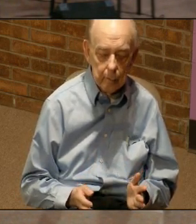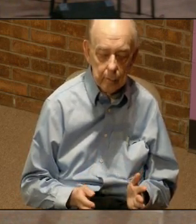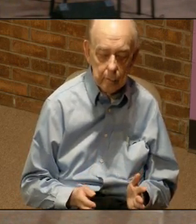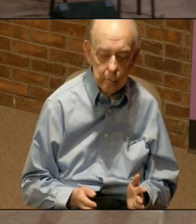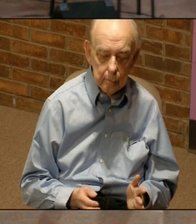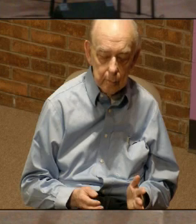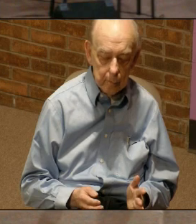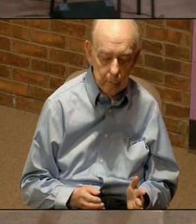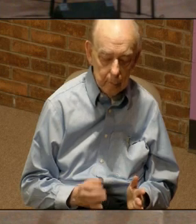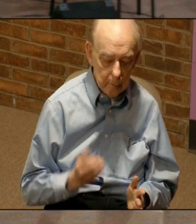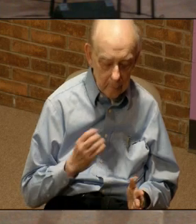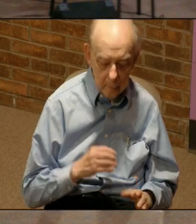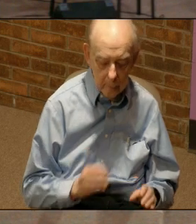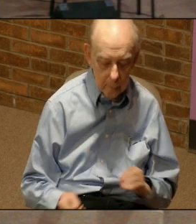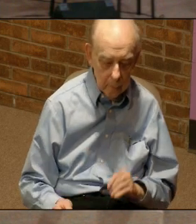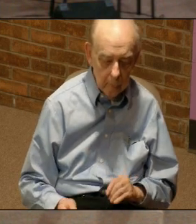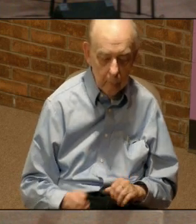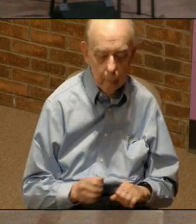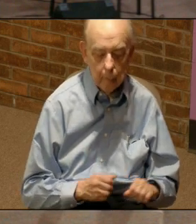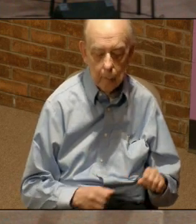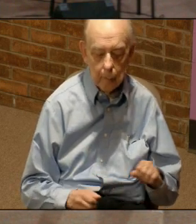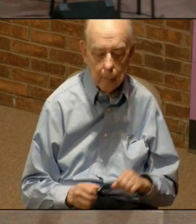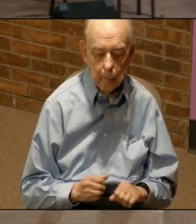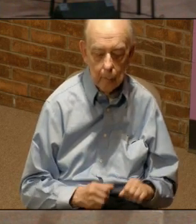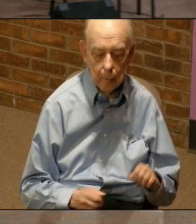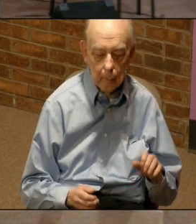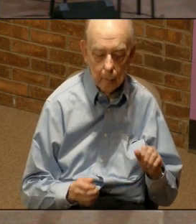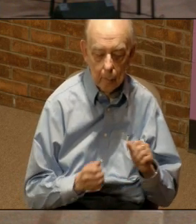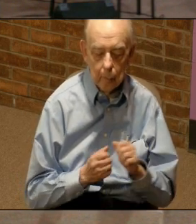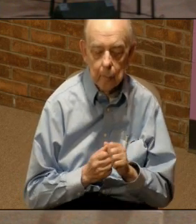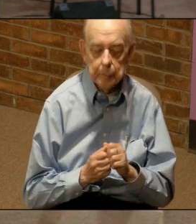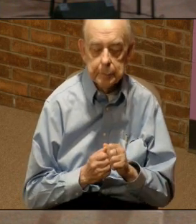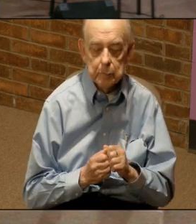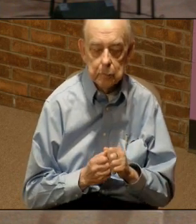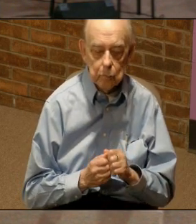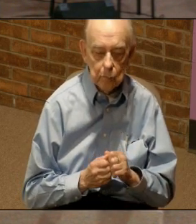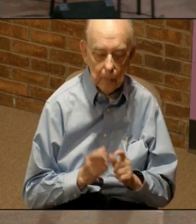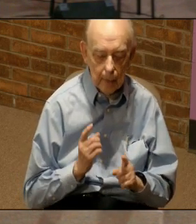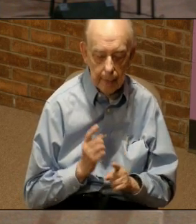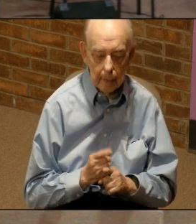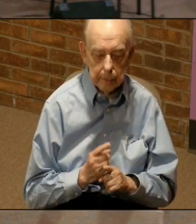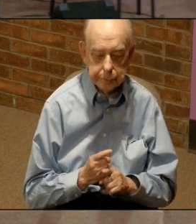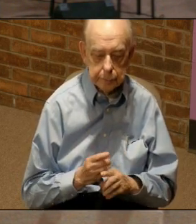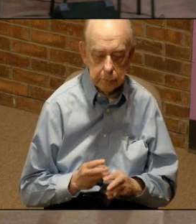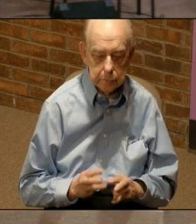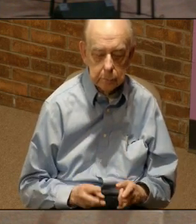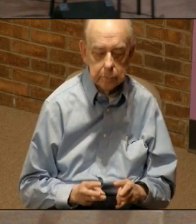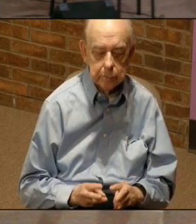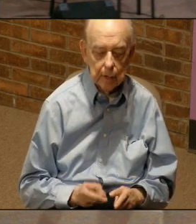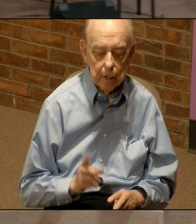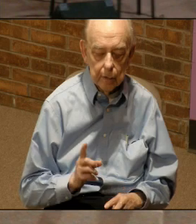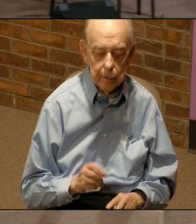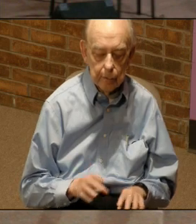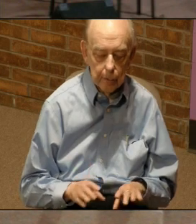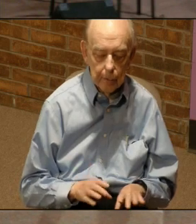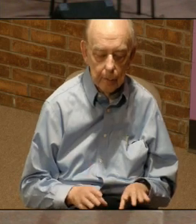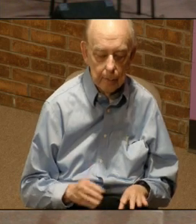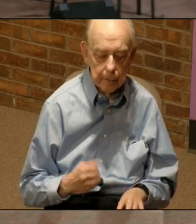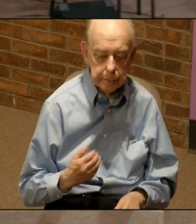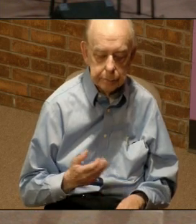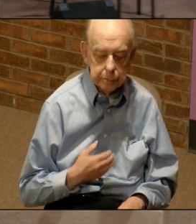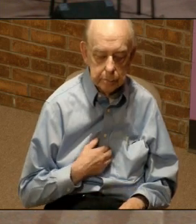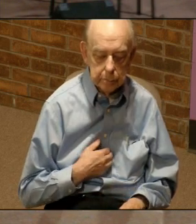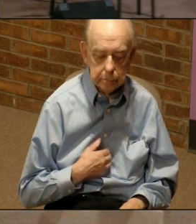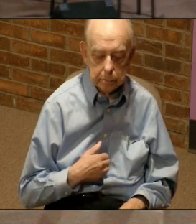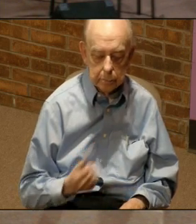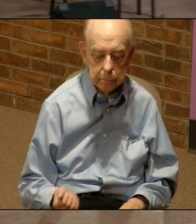God, if we put that relationship together properly the way it should be, our